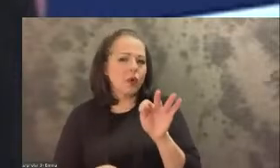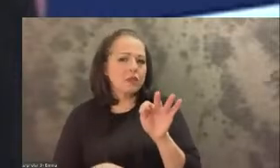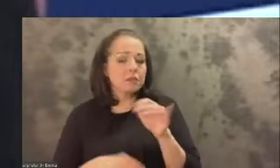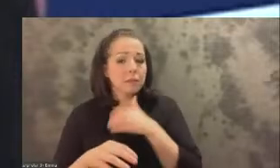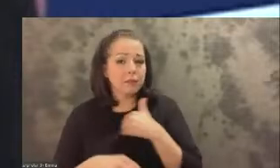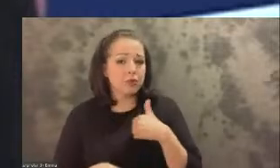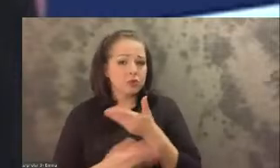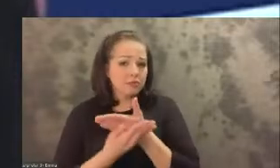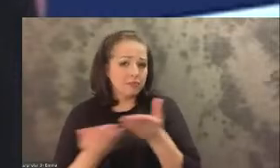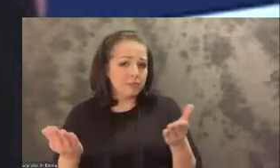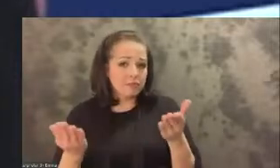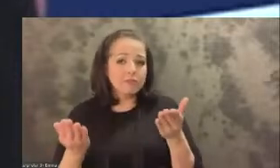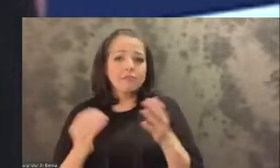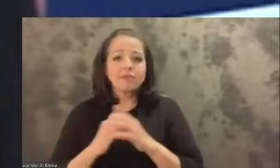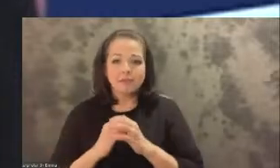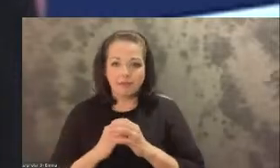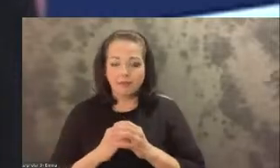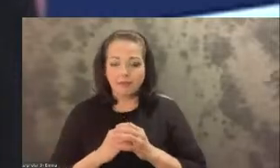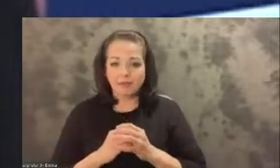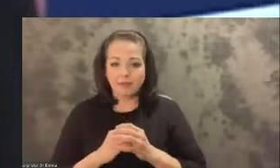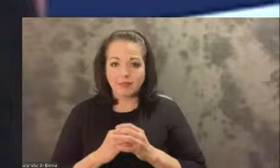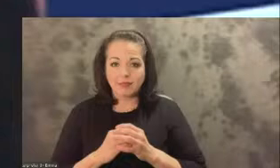is open.